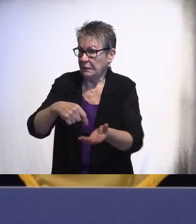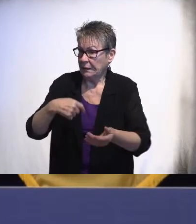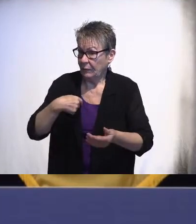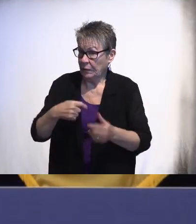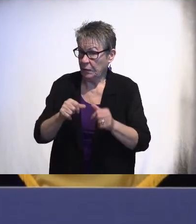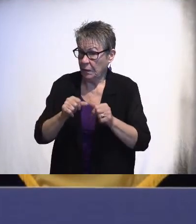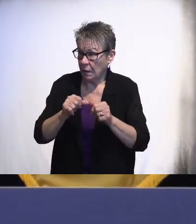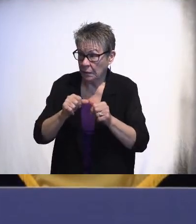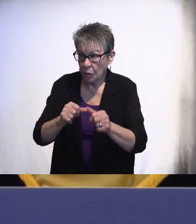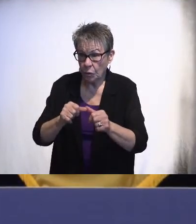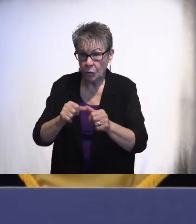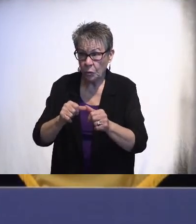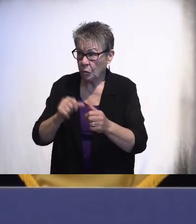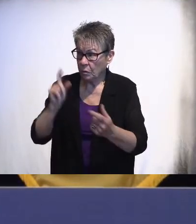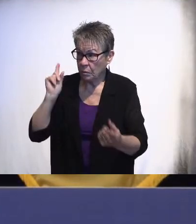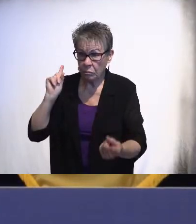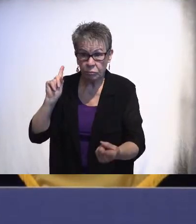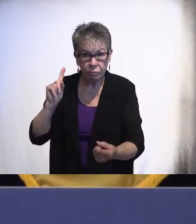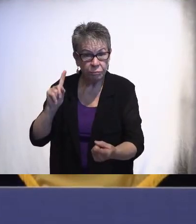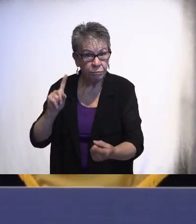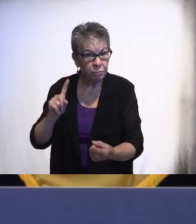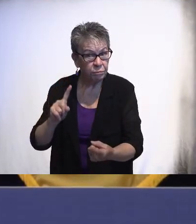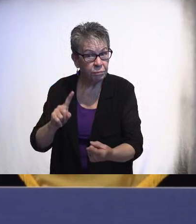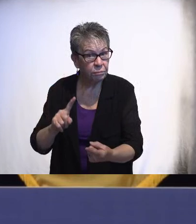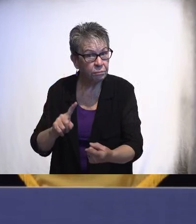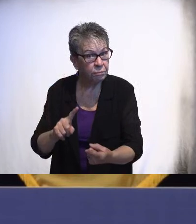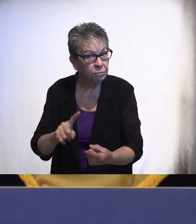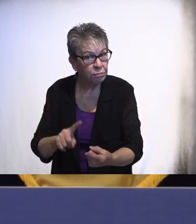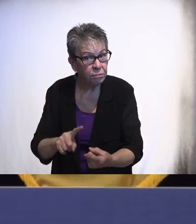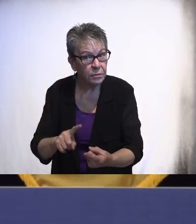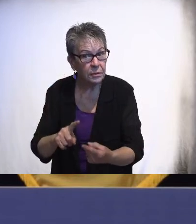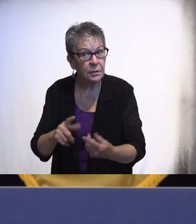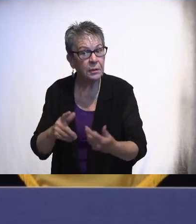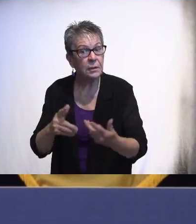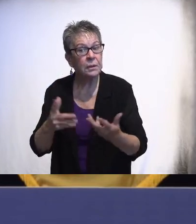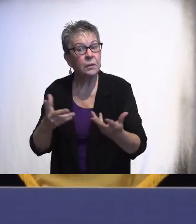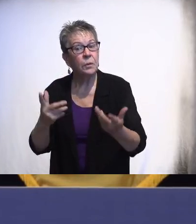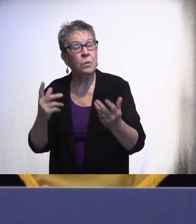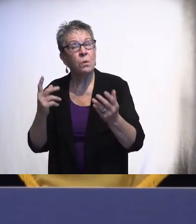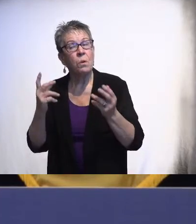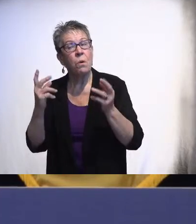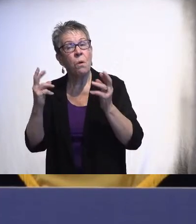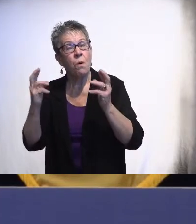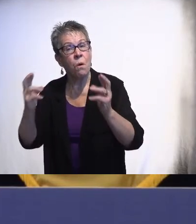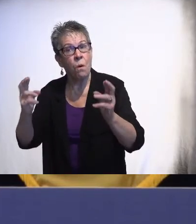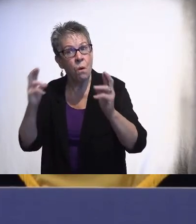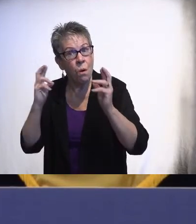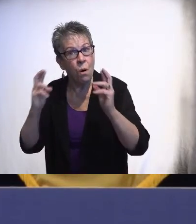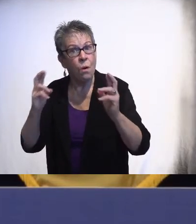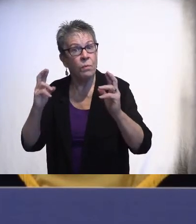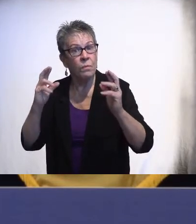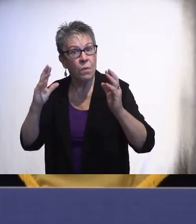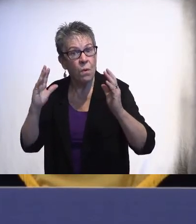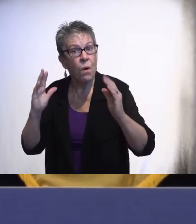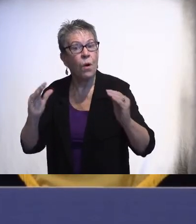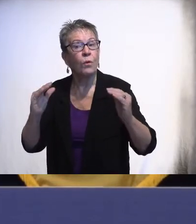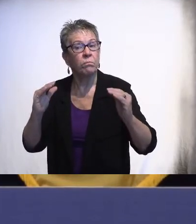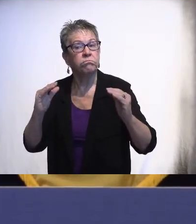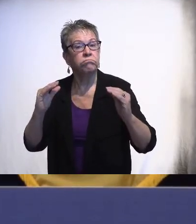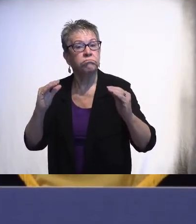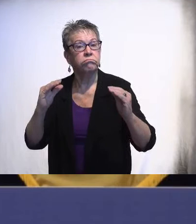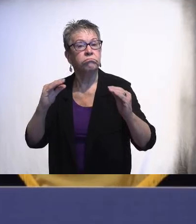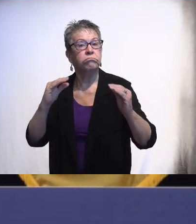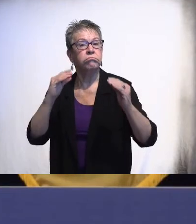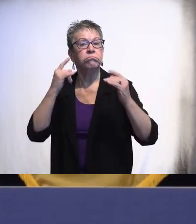direction, you want to be able to keep taking steps. Most of what's left at this point, Alex,